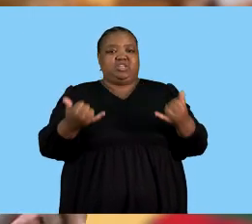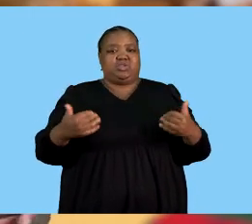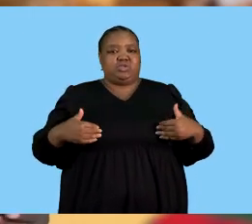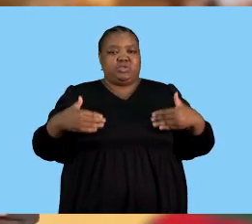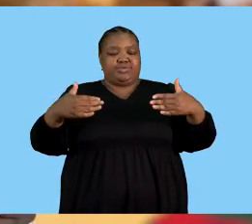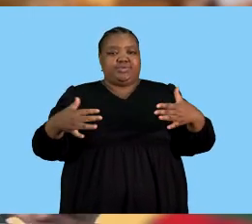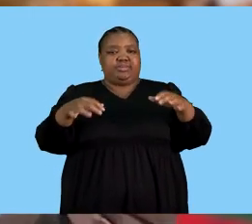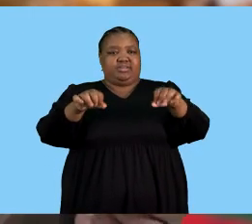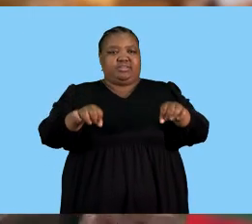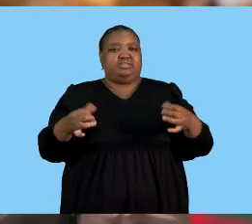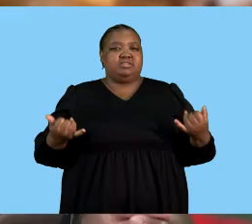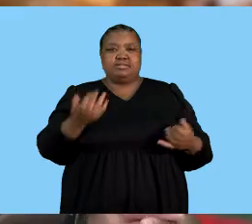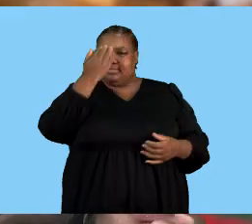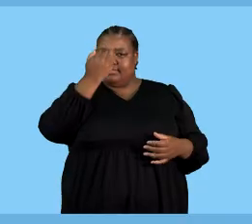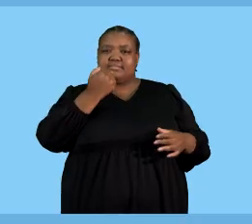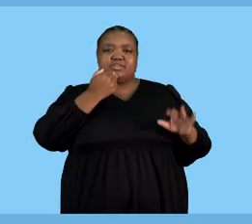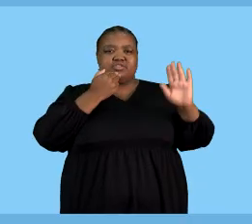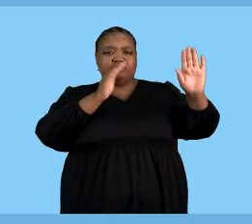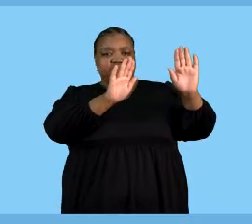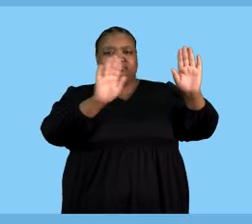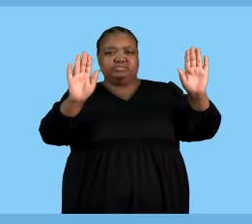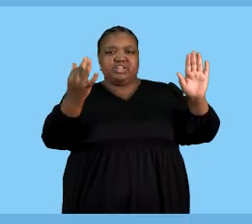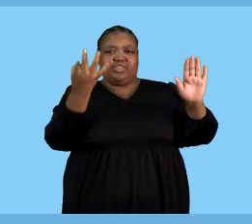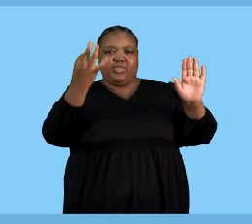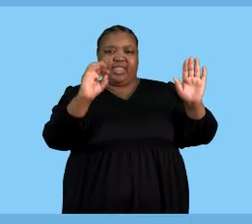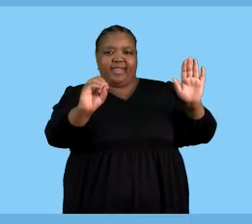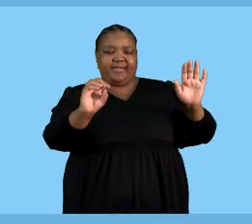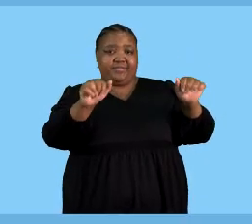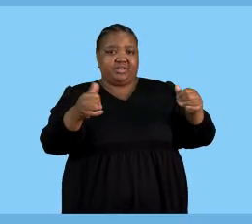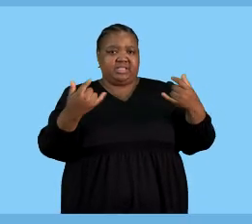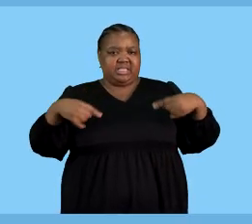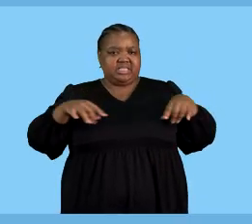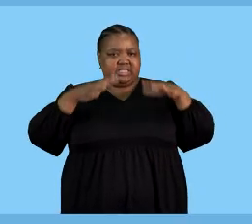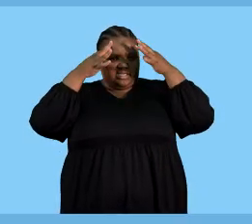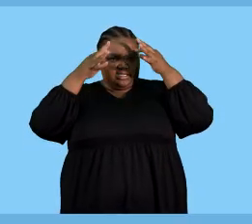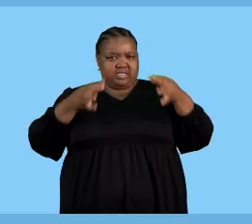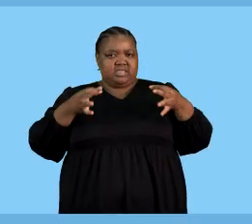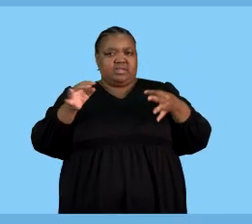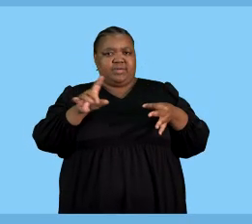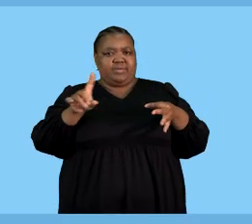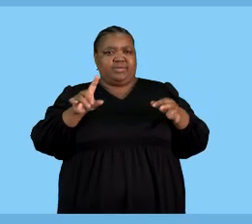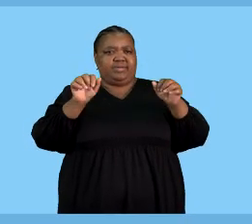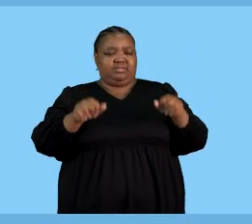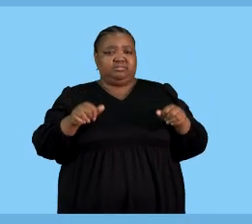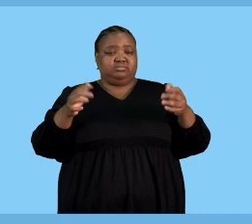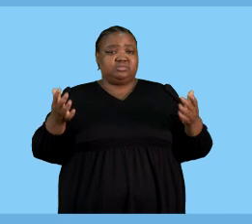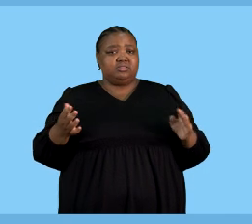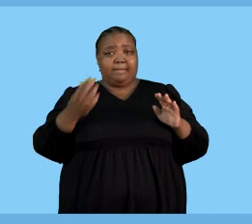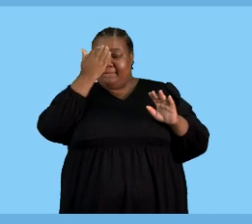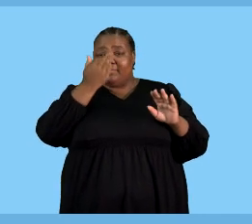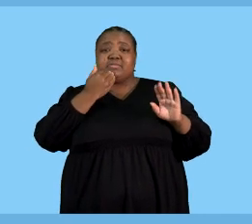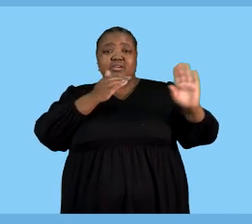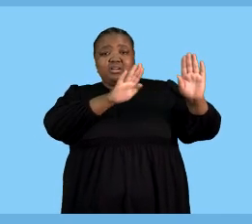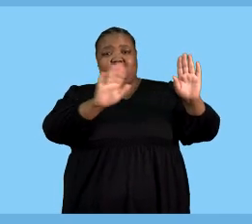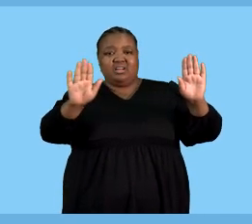begin. We have a picture here, we have pictures here, and then we need to decide if whether any of these